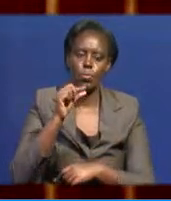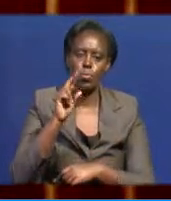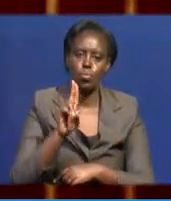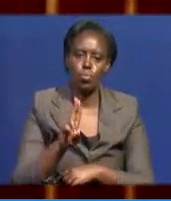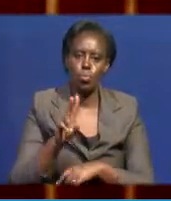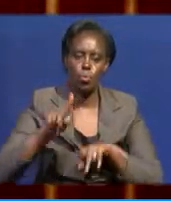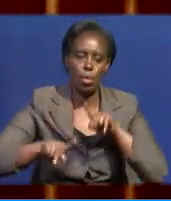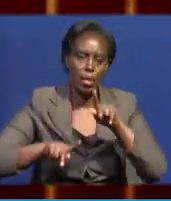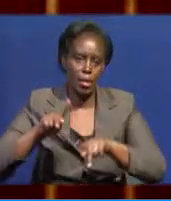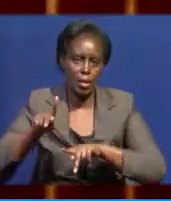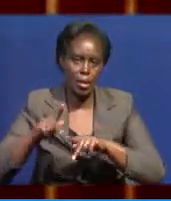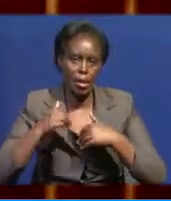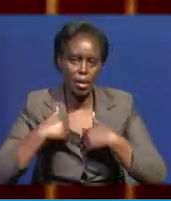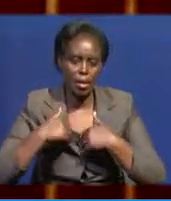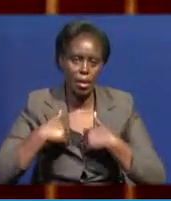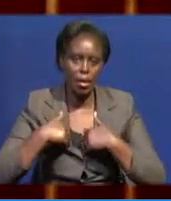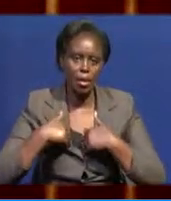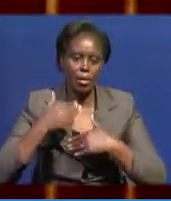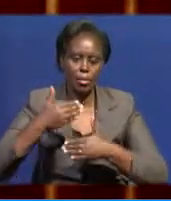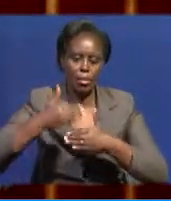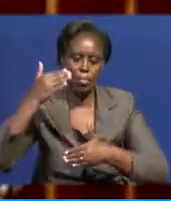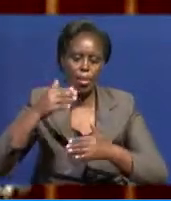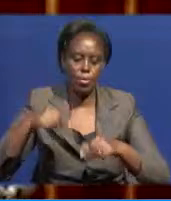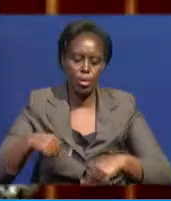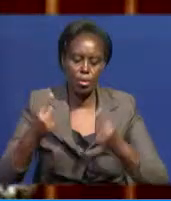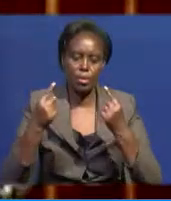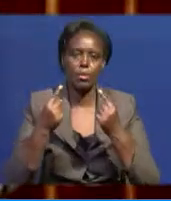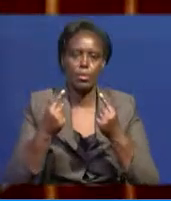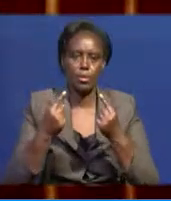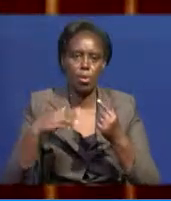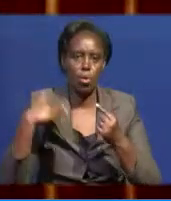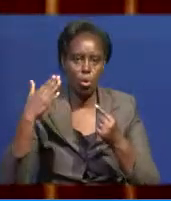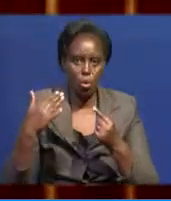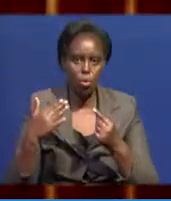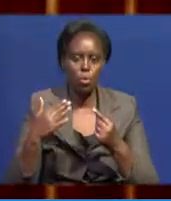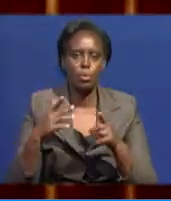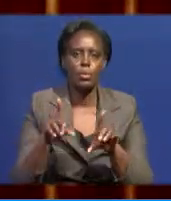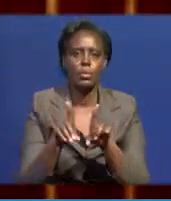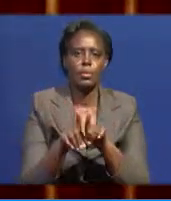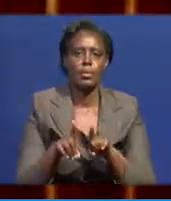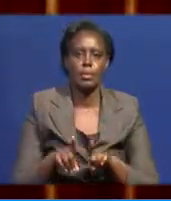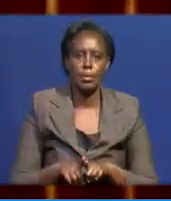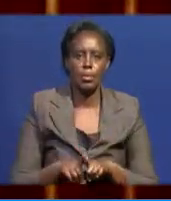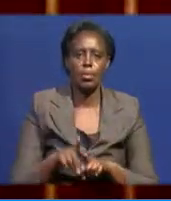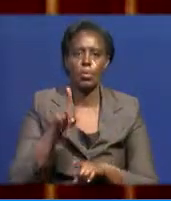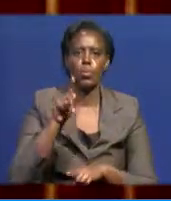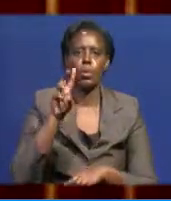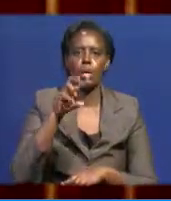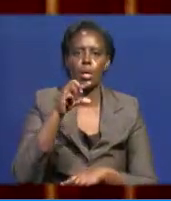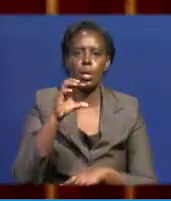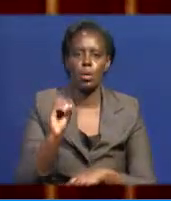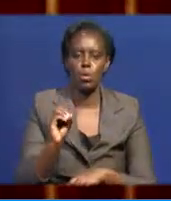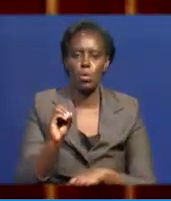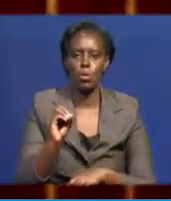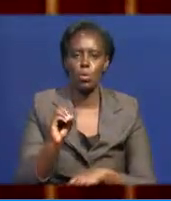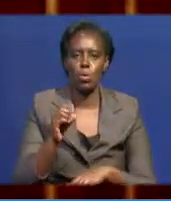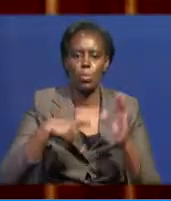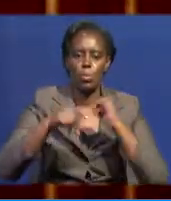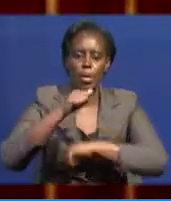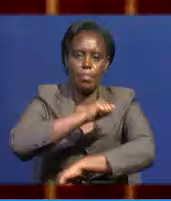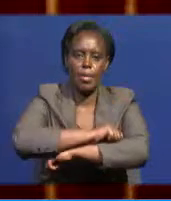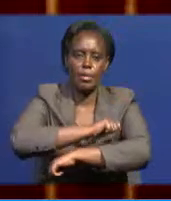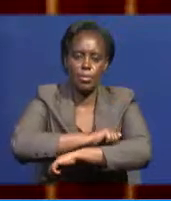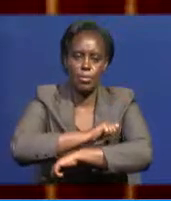School Kirinyaga has a boundary dispute. We will endeavor. And then also Kwango Dew Primary